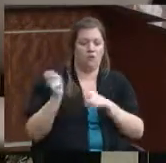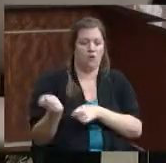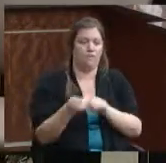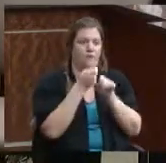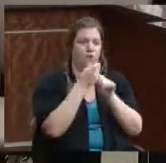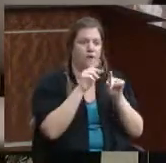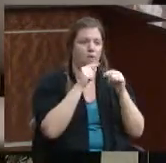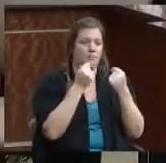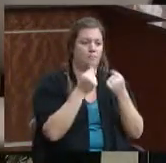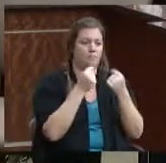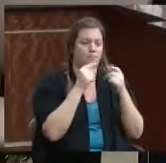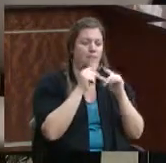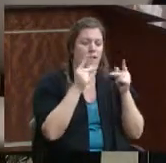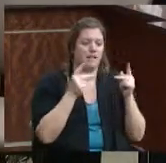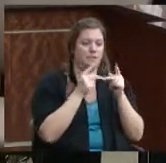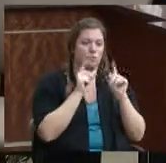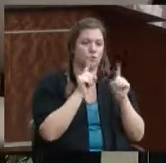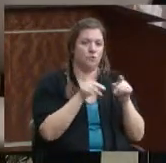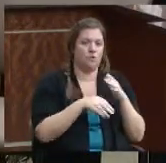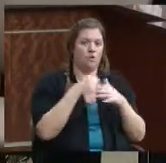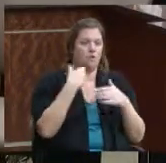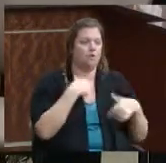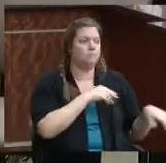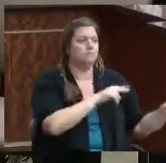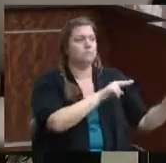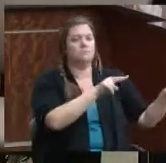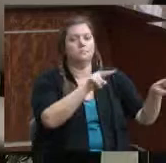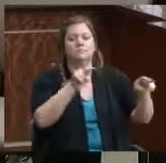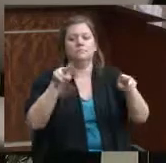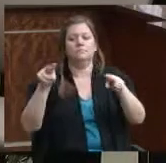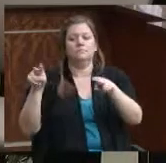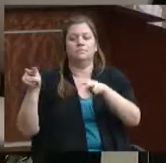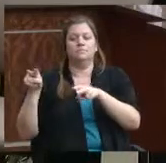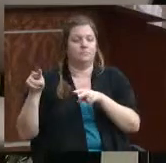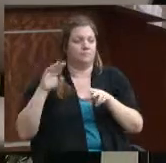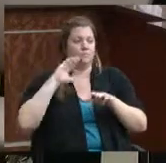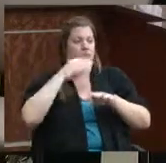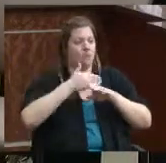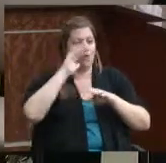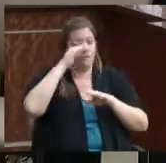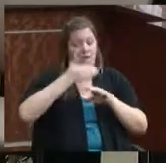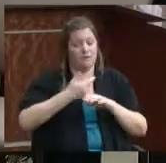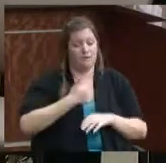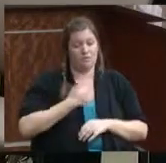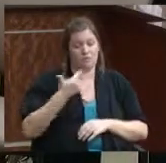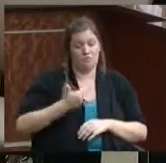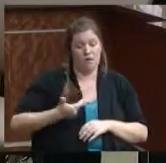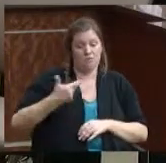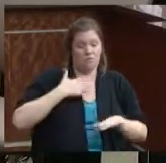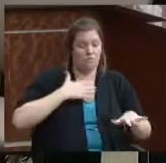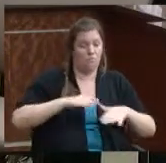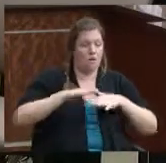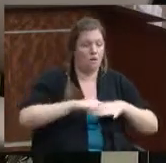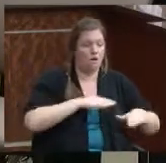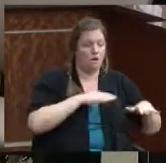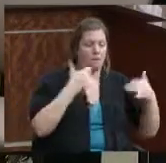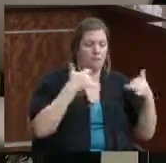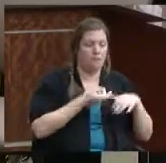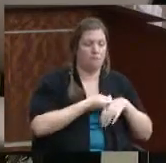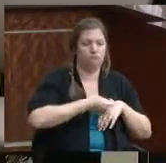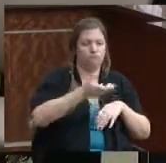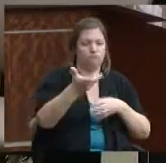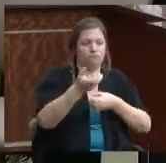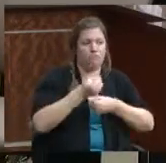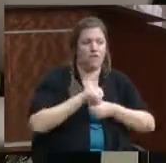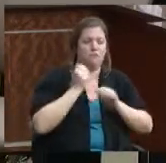always been a place where you could stand outside and take in the wide green scenery. My daughter, my husband, and I have taken walks, played catch,